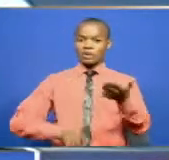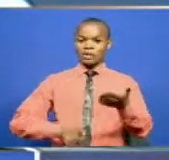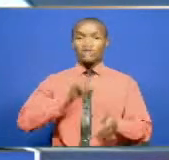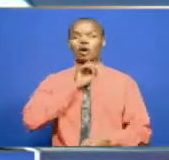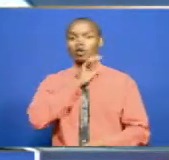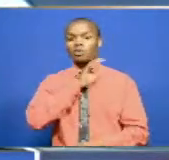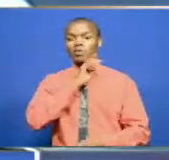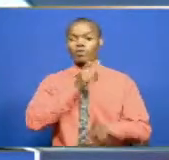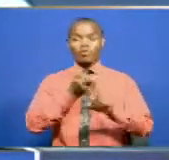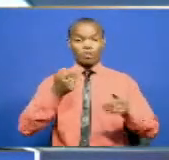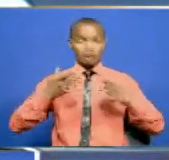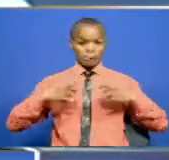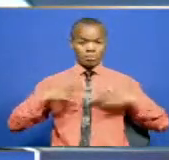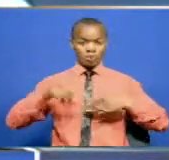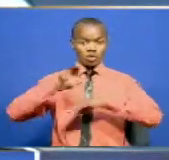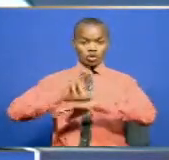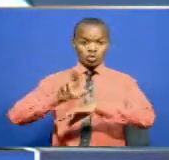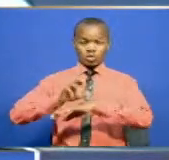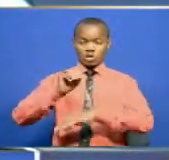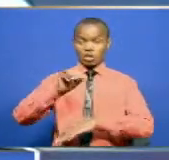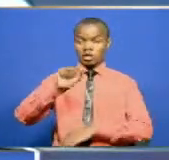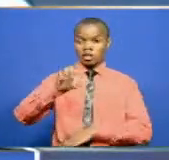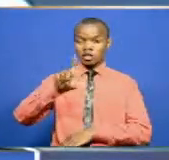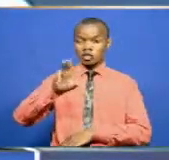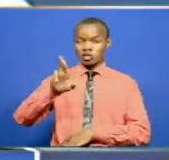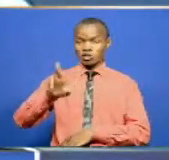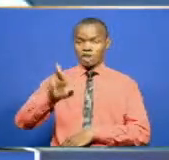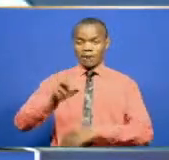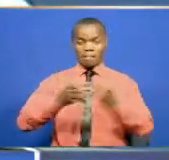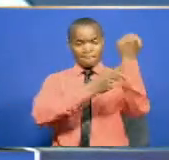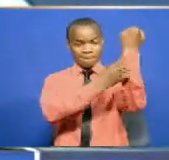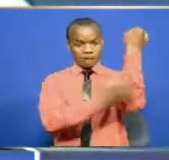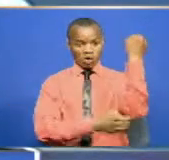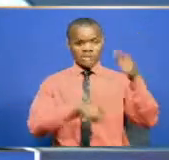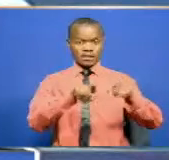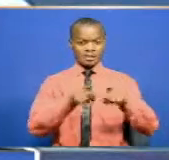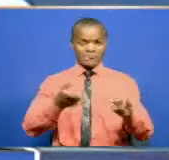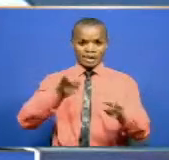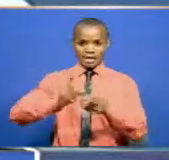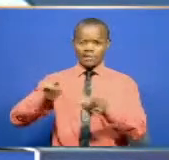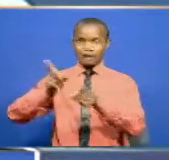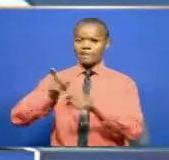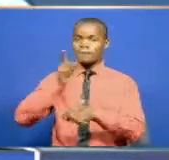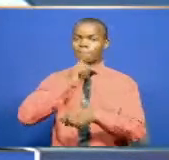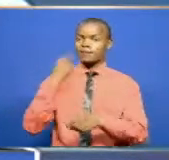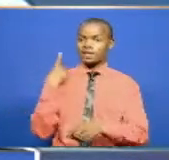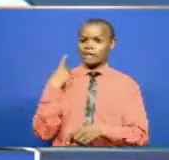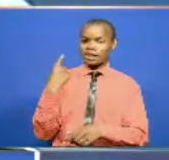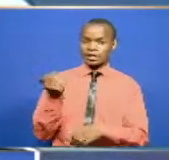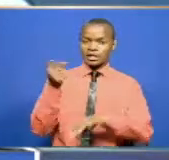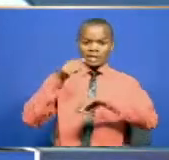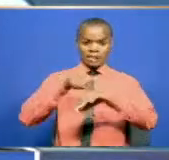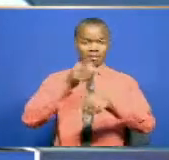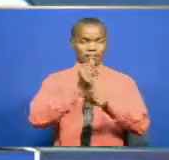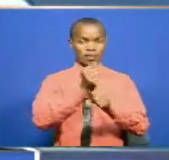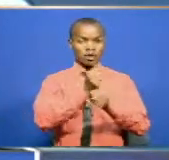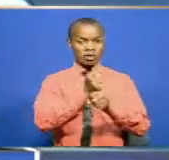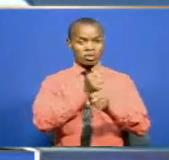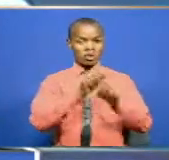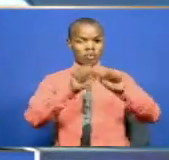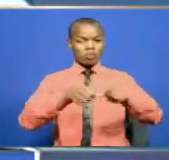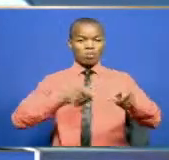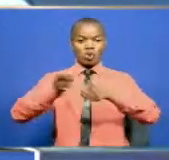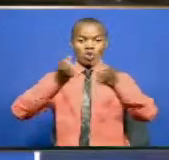from consumers of a poor quality solar equipment has been increasing in the recent past, prompting the move by the